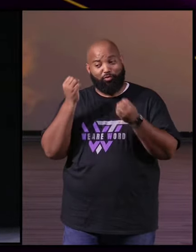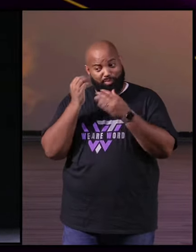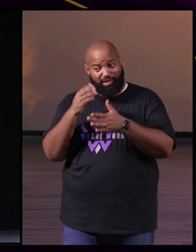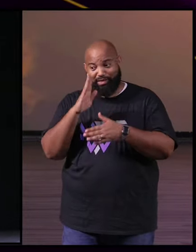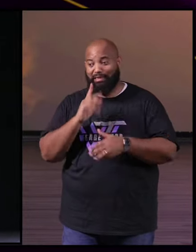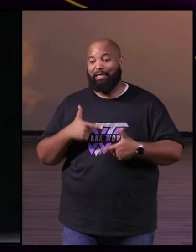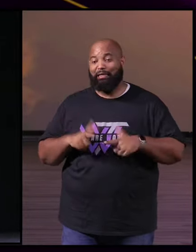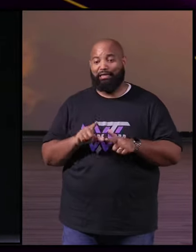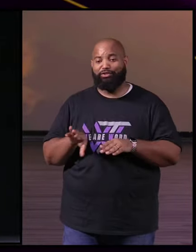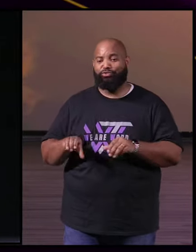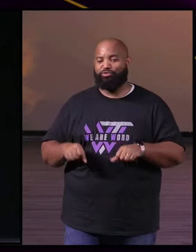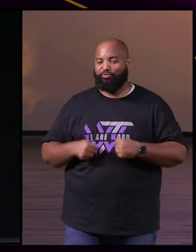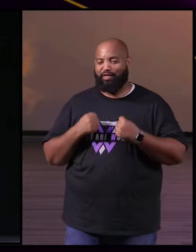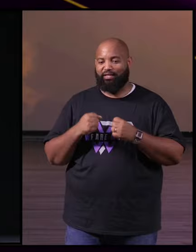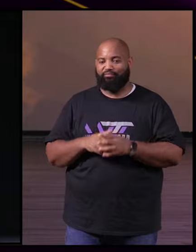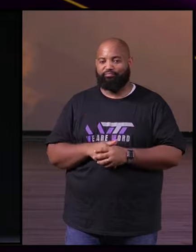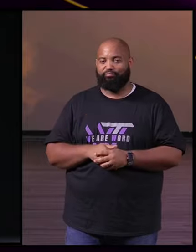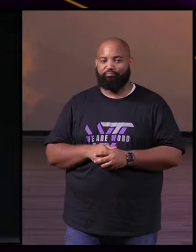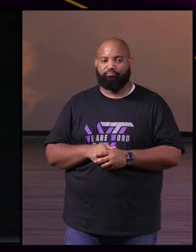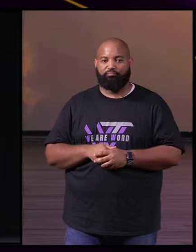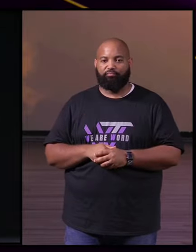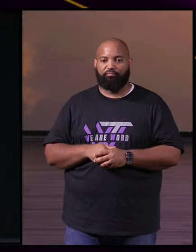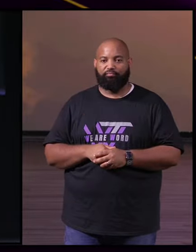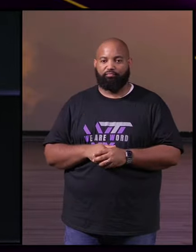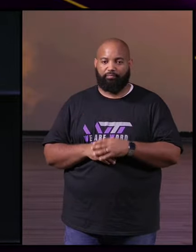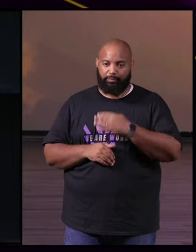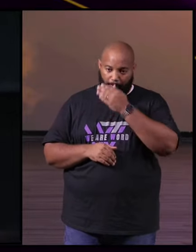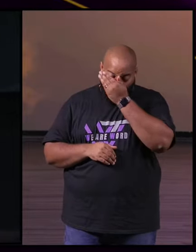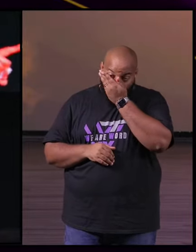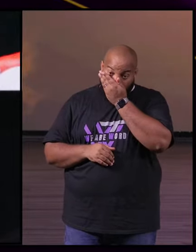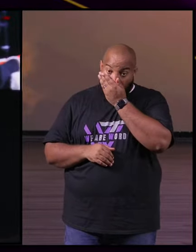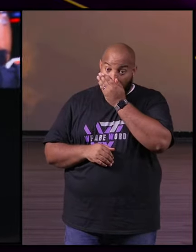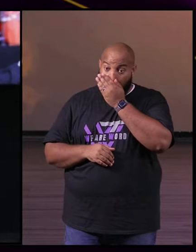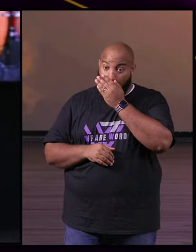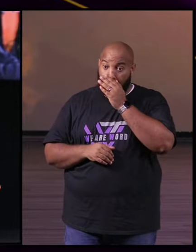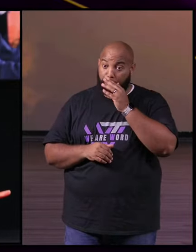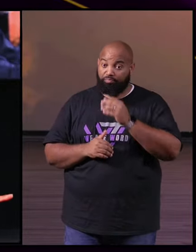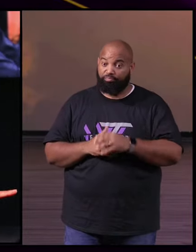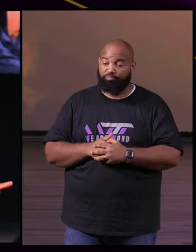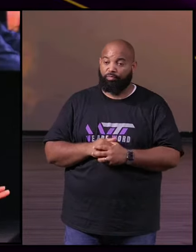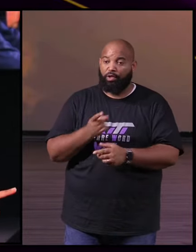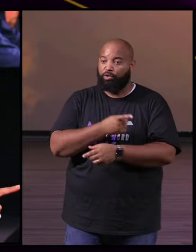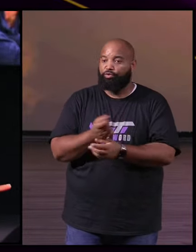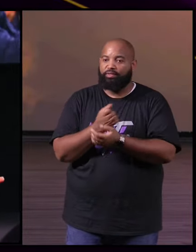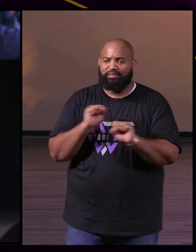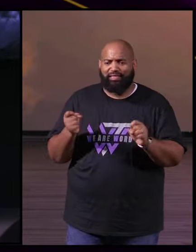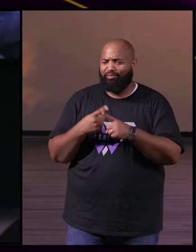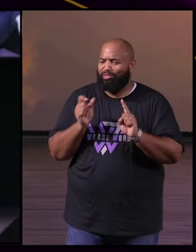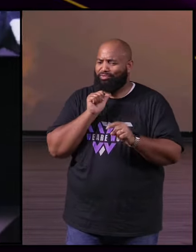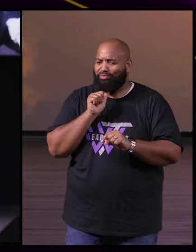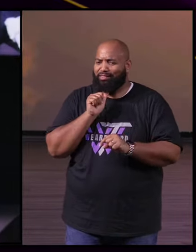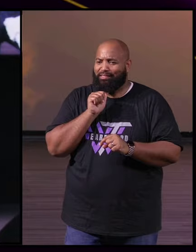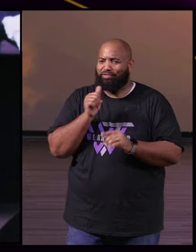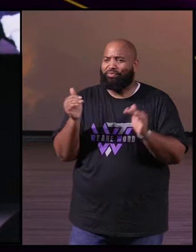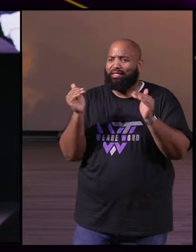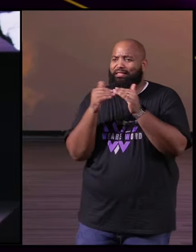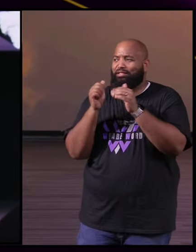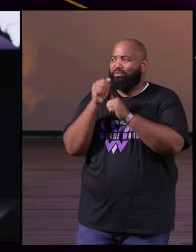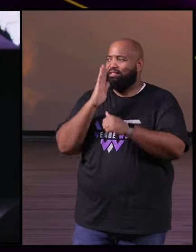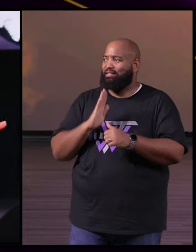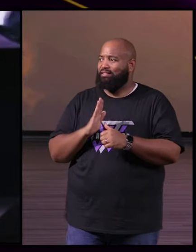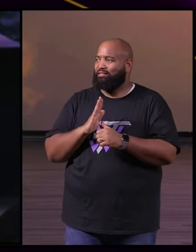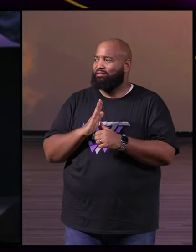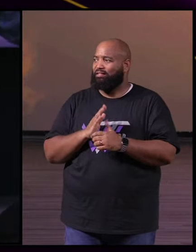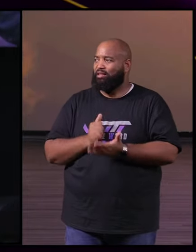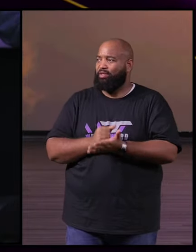it. This is what I want you to do. This is what, in a moment, this is what's going to happen. You're already saved, but I've been out of sync. Let